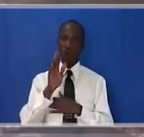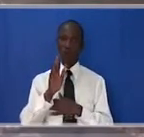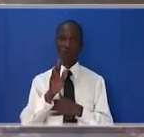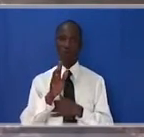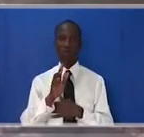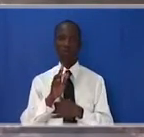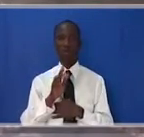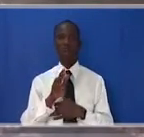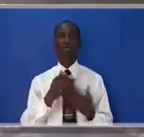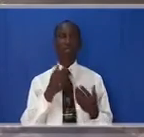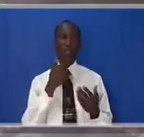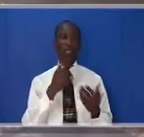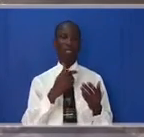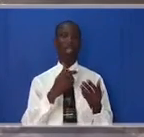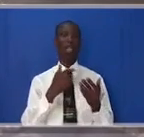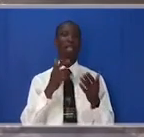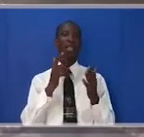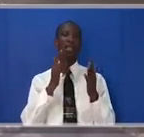makua Moses mra.